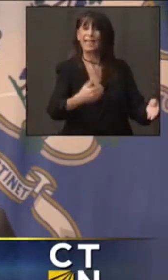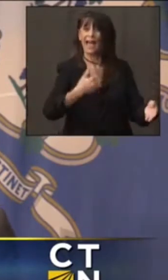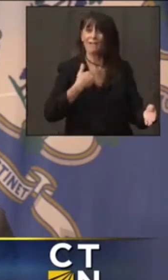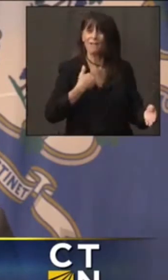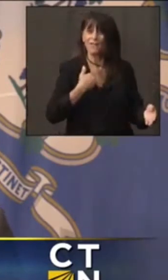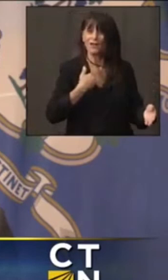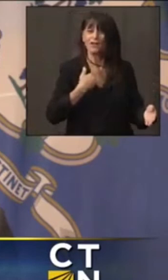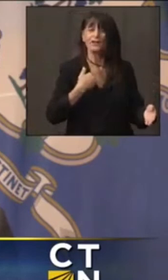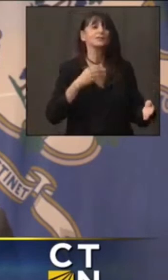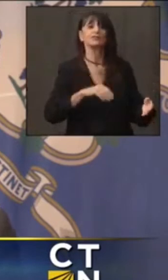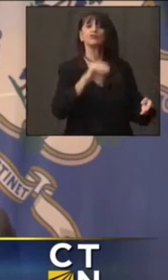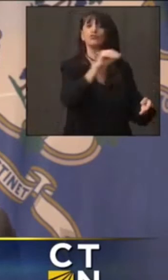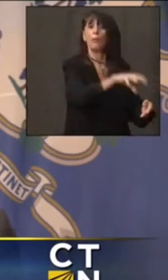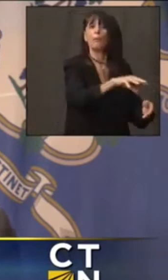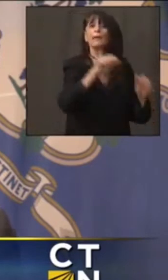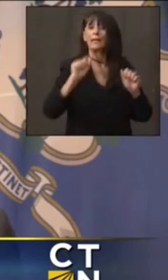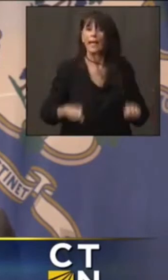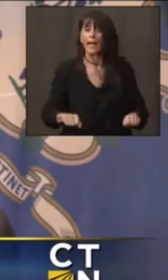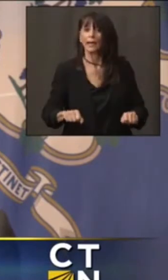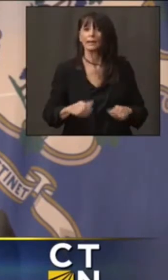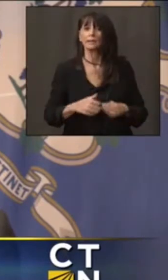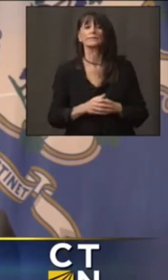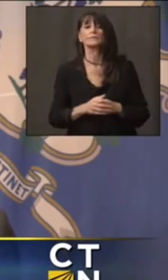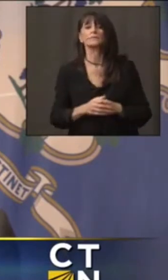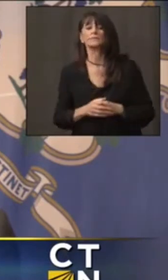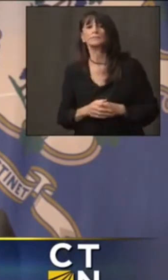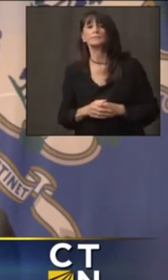So hopefully we'll be able to answer that question.